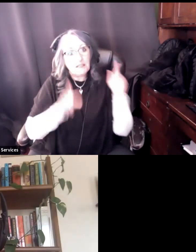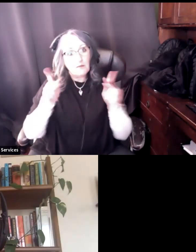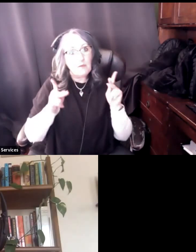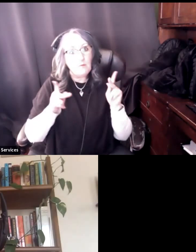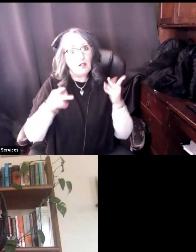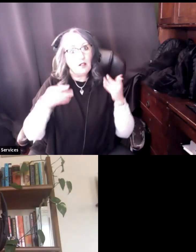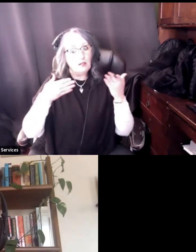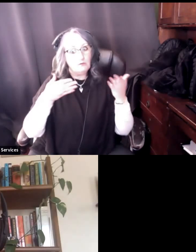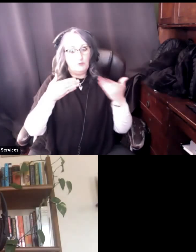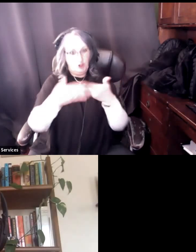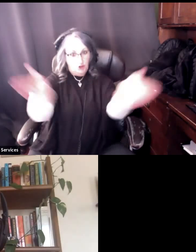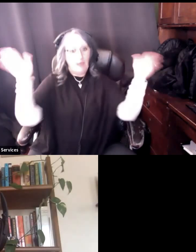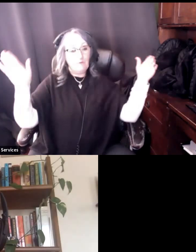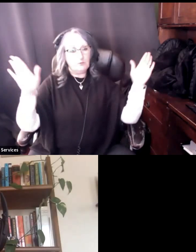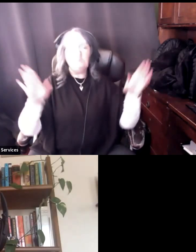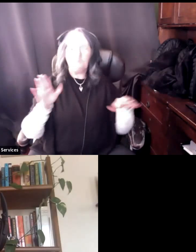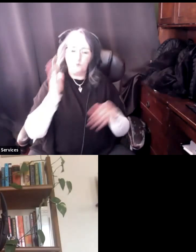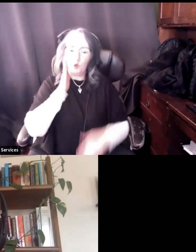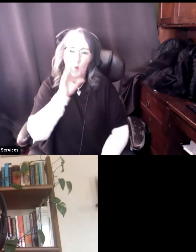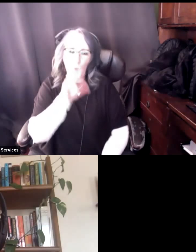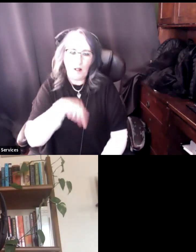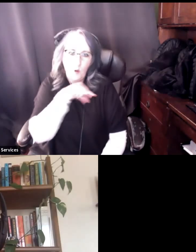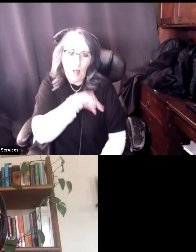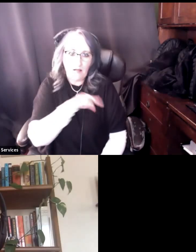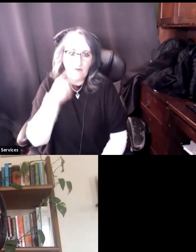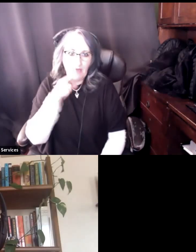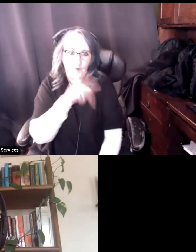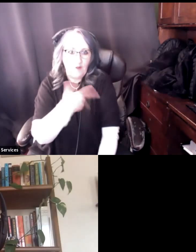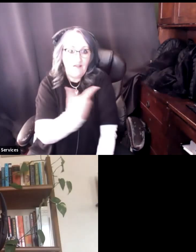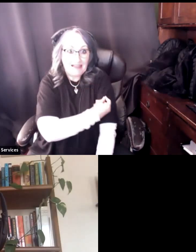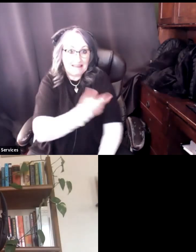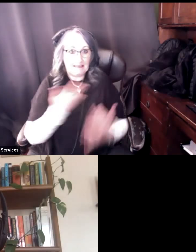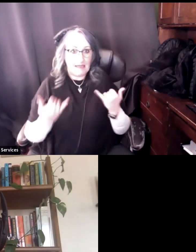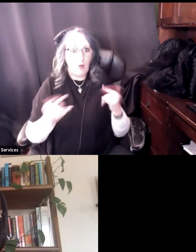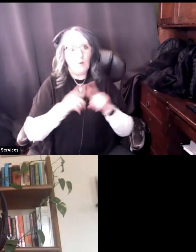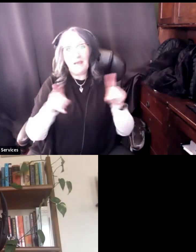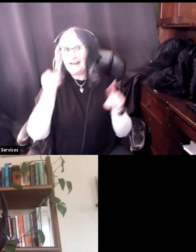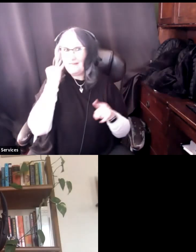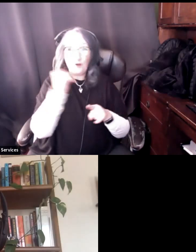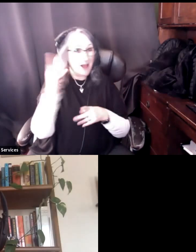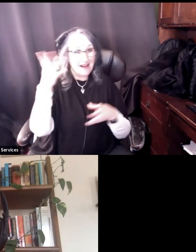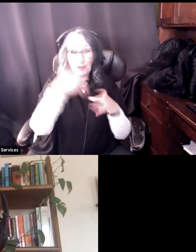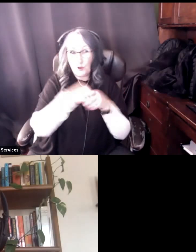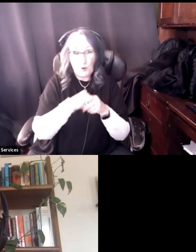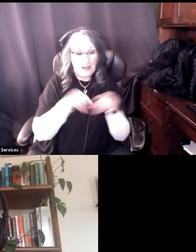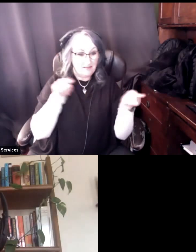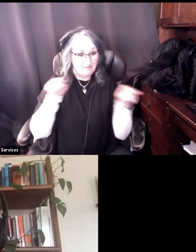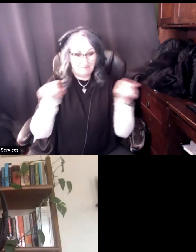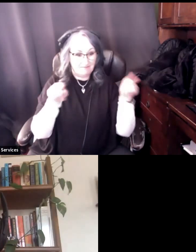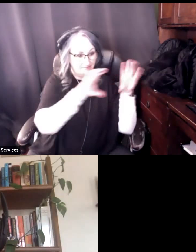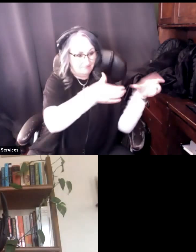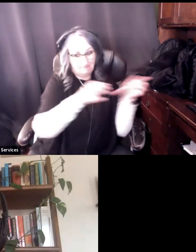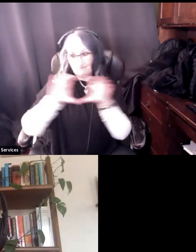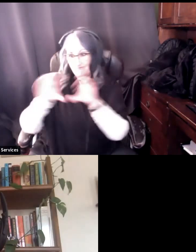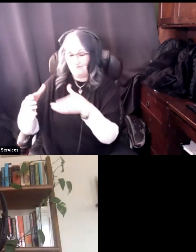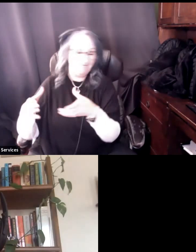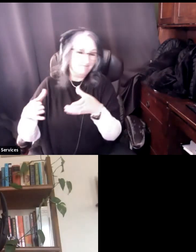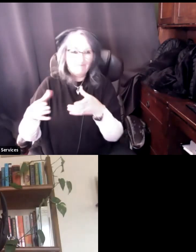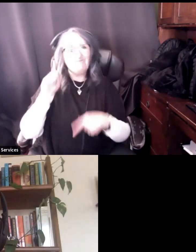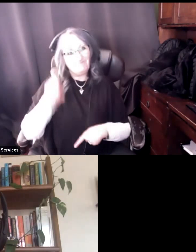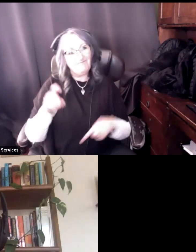public, then you're eligible. If you're not in these two categories, then it will you still have to wait a